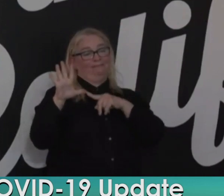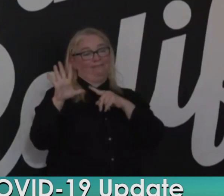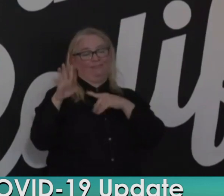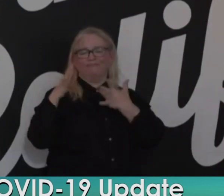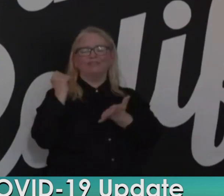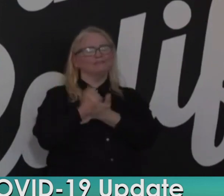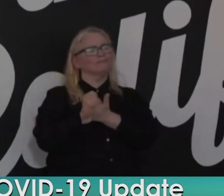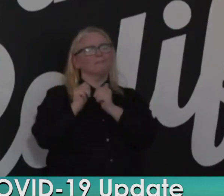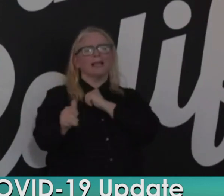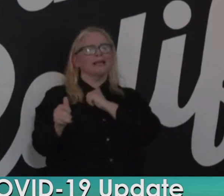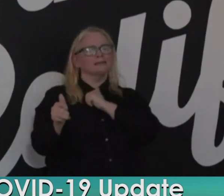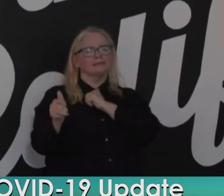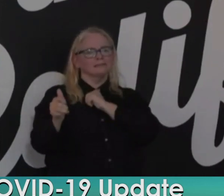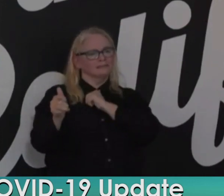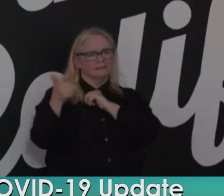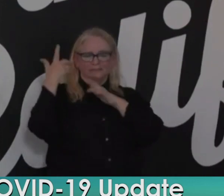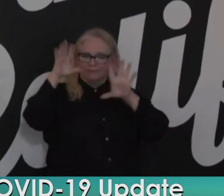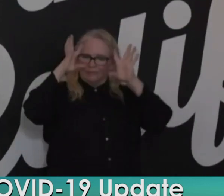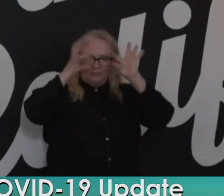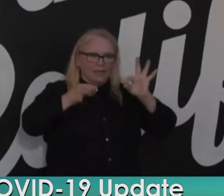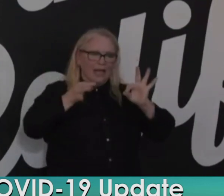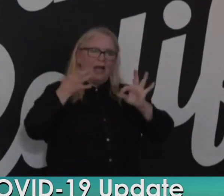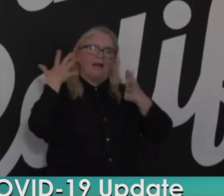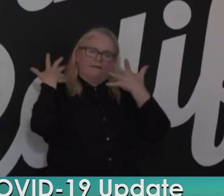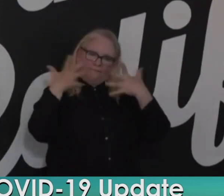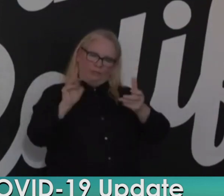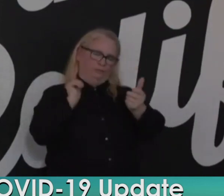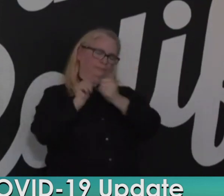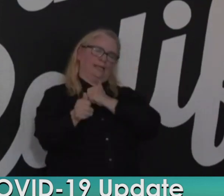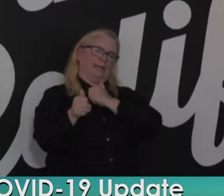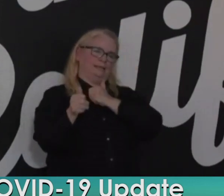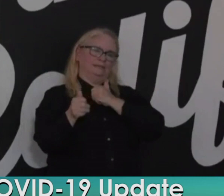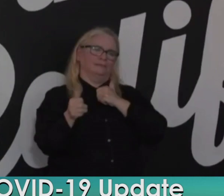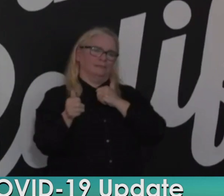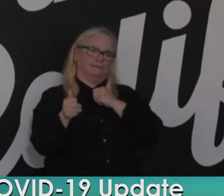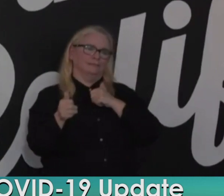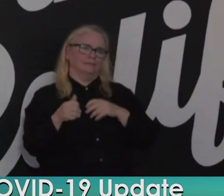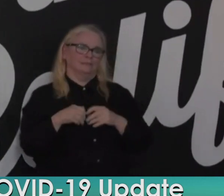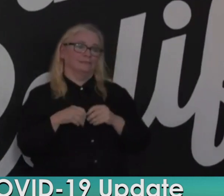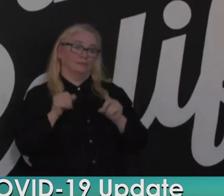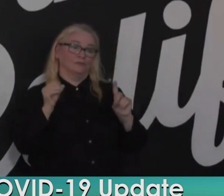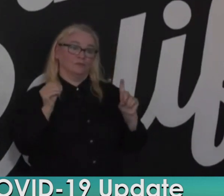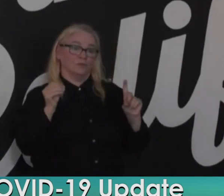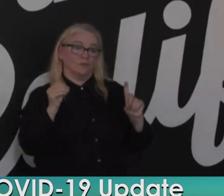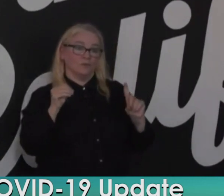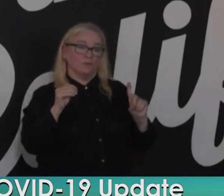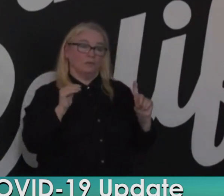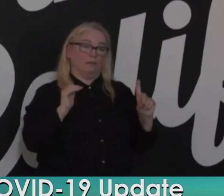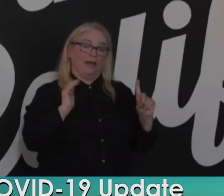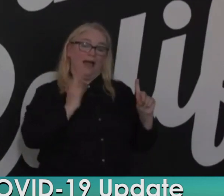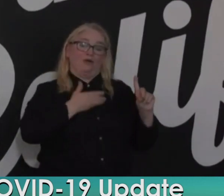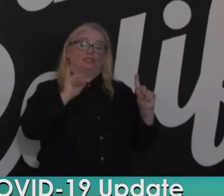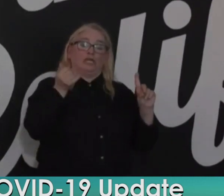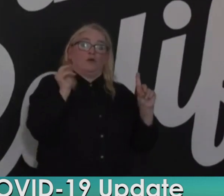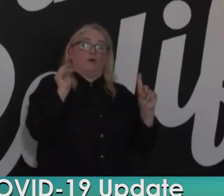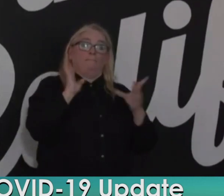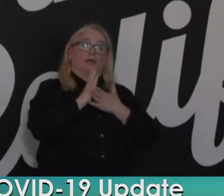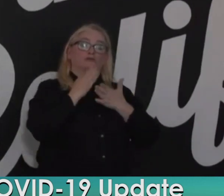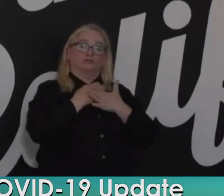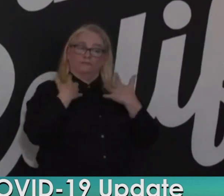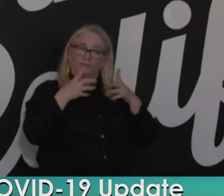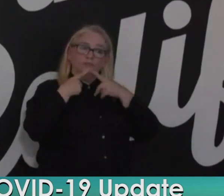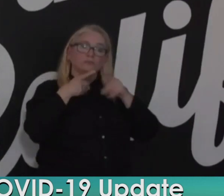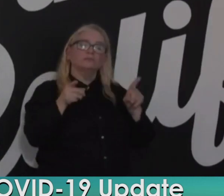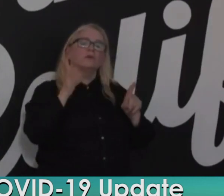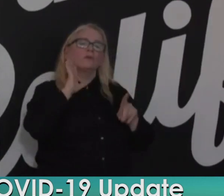Supreme Court decision well over a year ago. And in our January budget, we announced the enforcement of that in